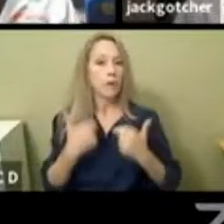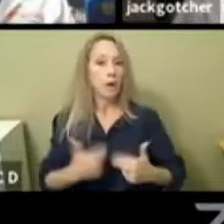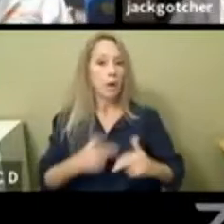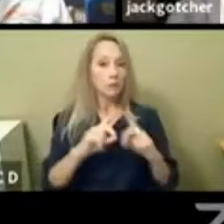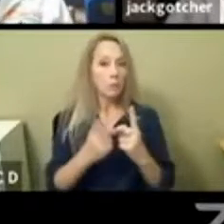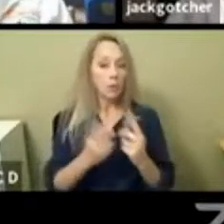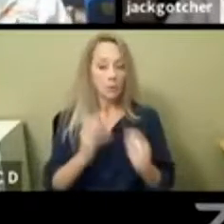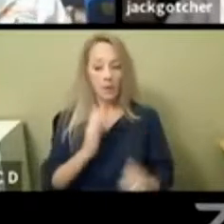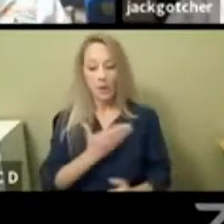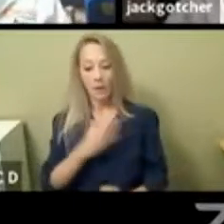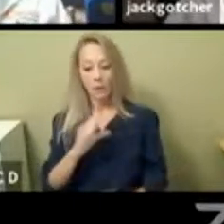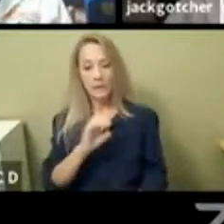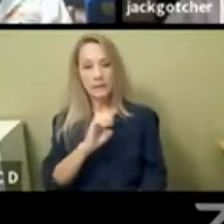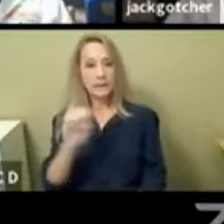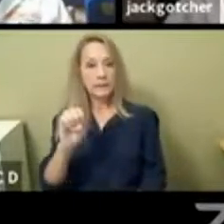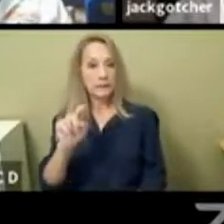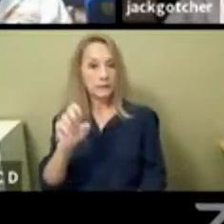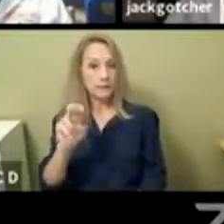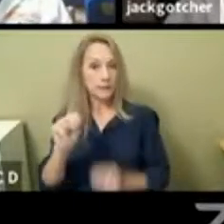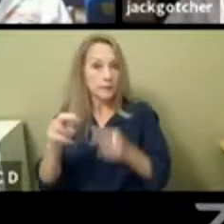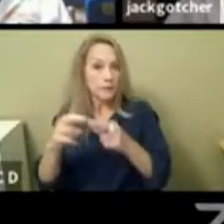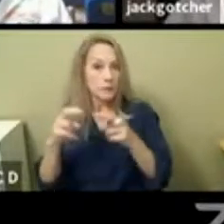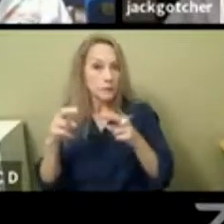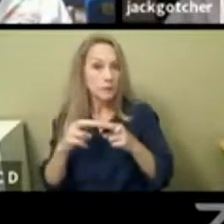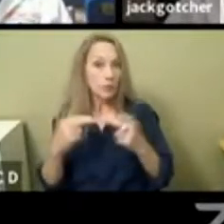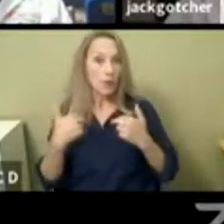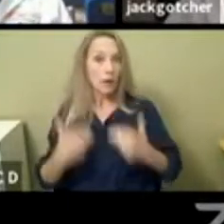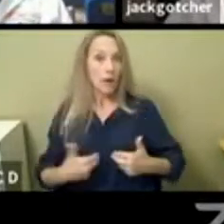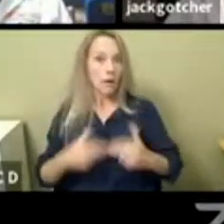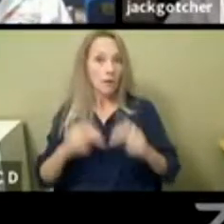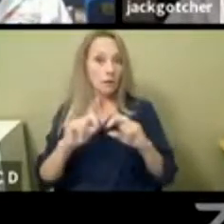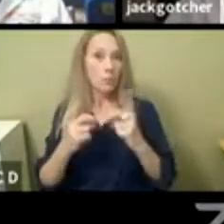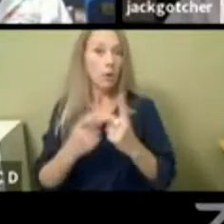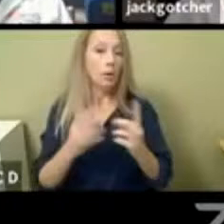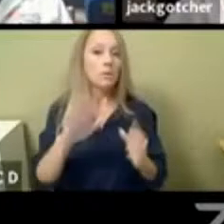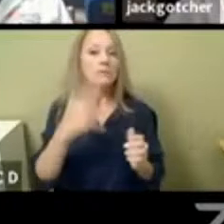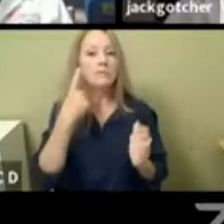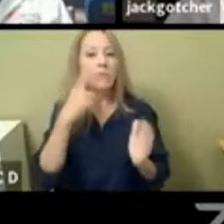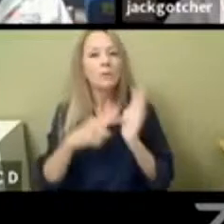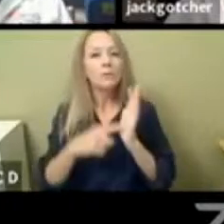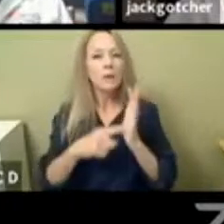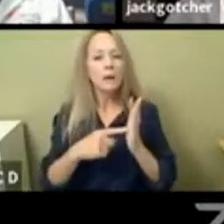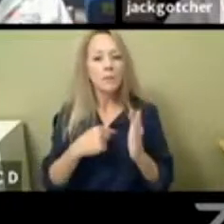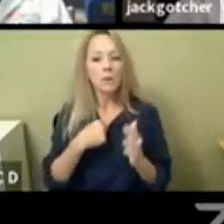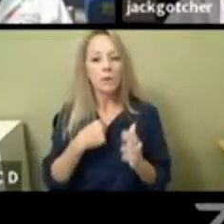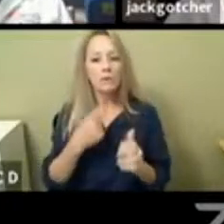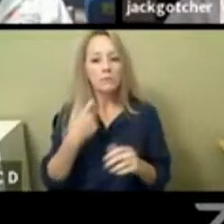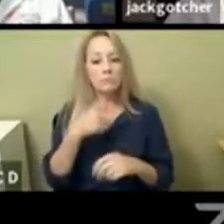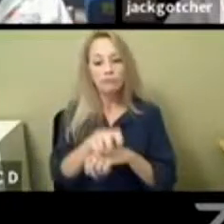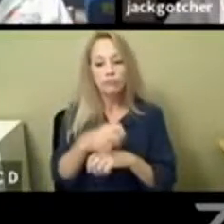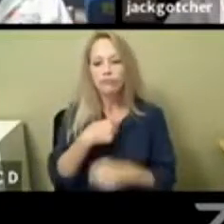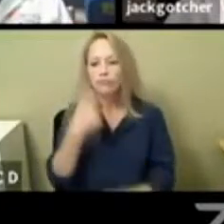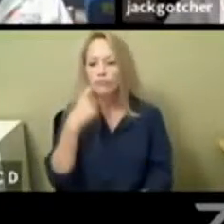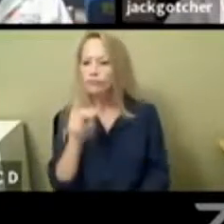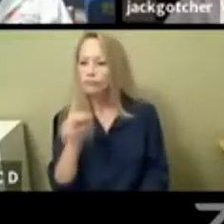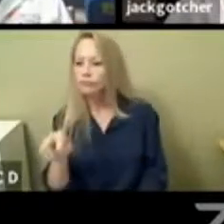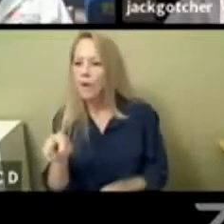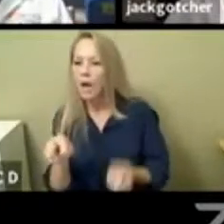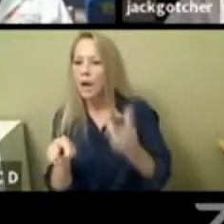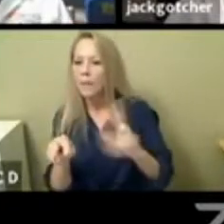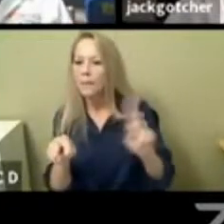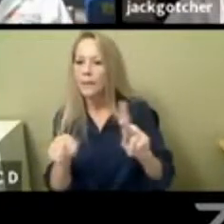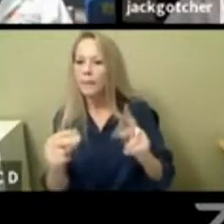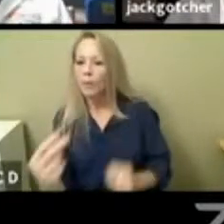Tennessee Regional Health Department. Just an example, I looked just while we were sitting here, how many people were watching what we were doing